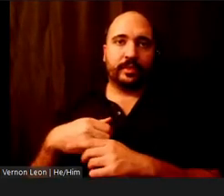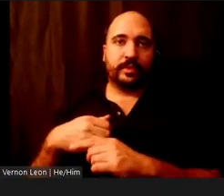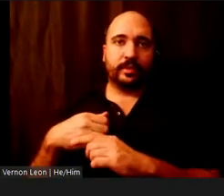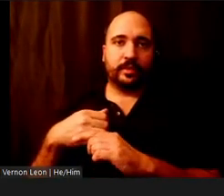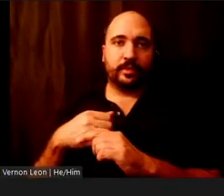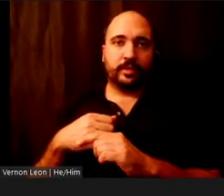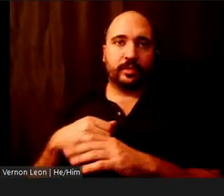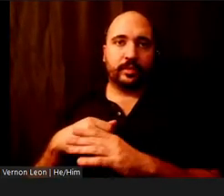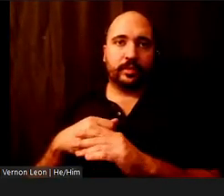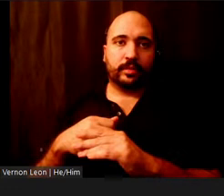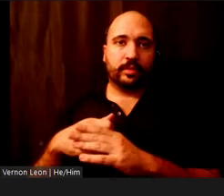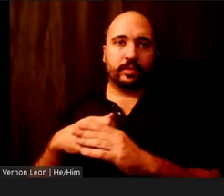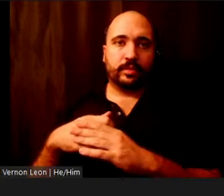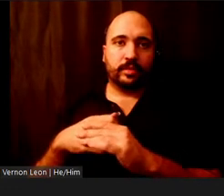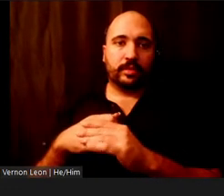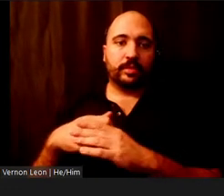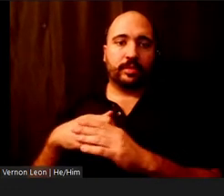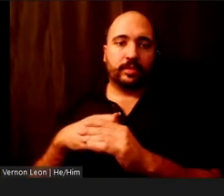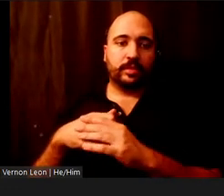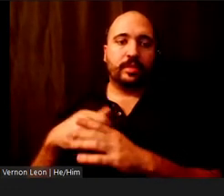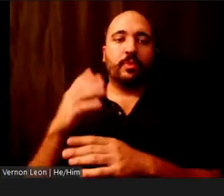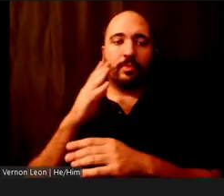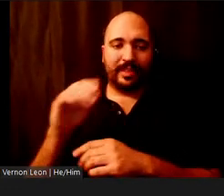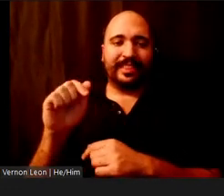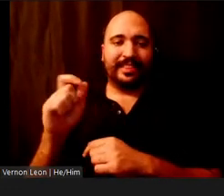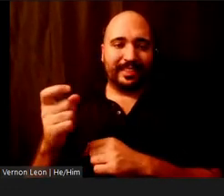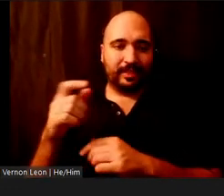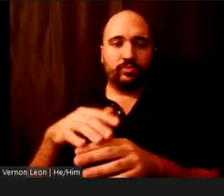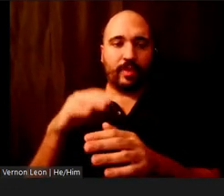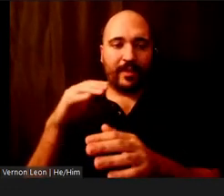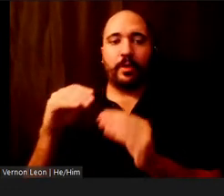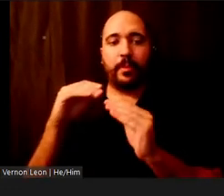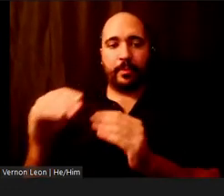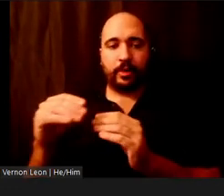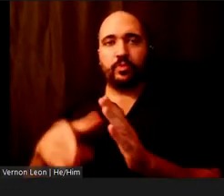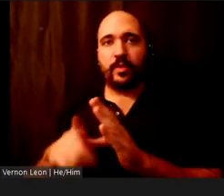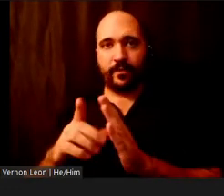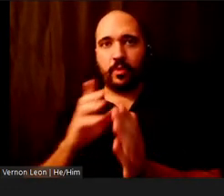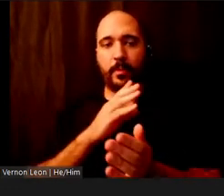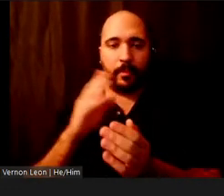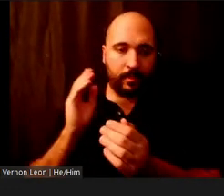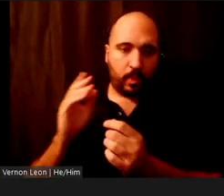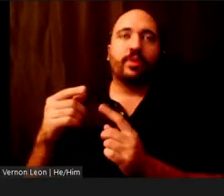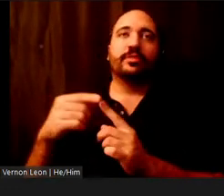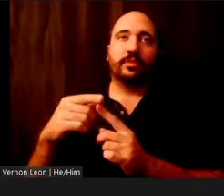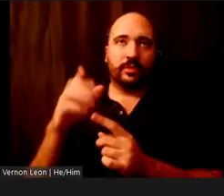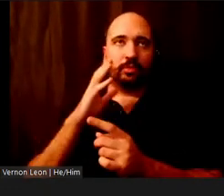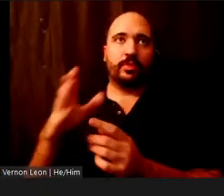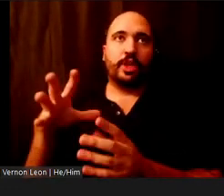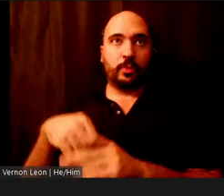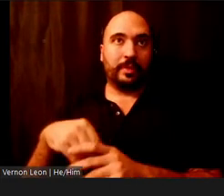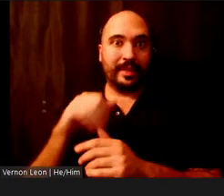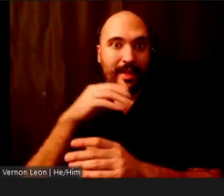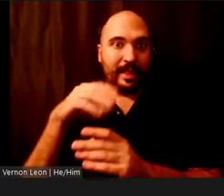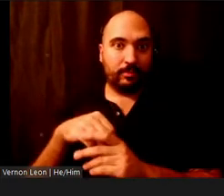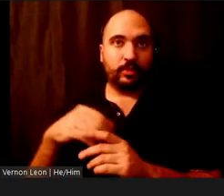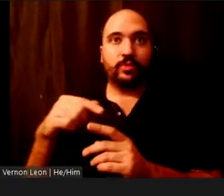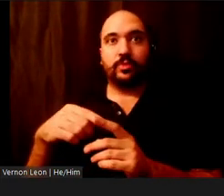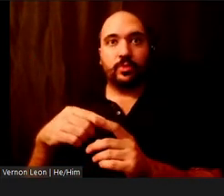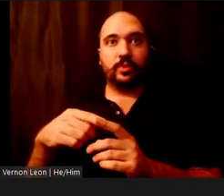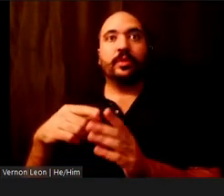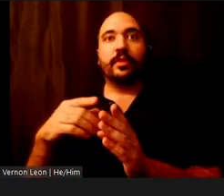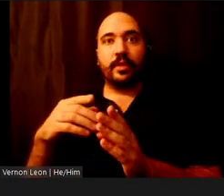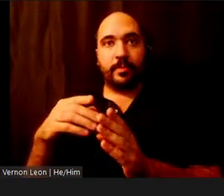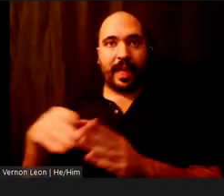mobility review board that would be tasked with recommending to the TBTA board the toll structure, including but not limited to a plan for credits,